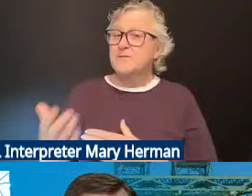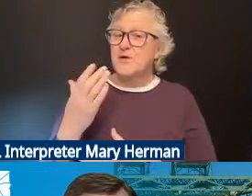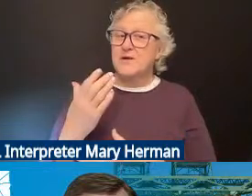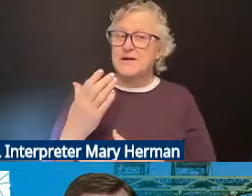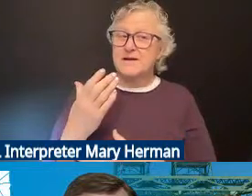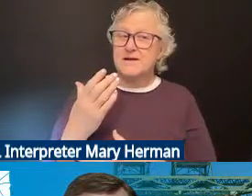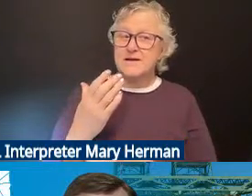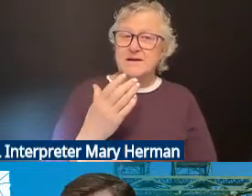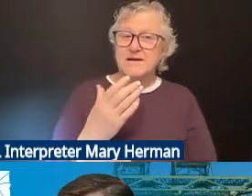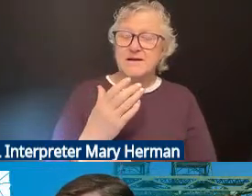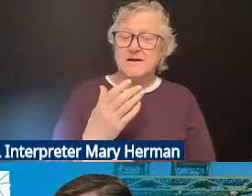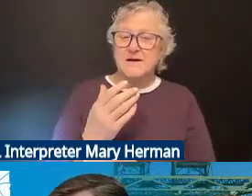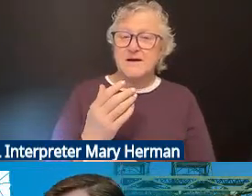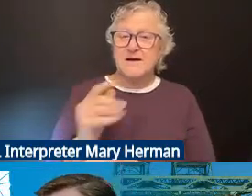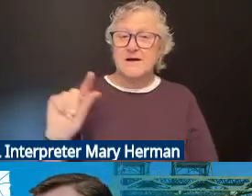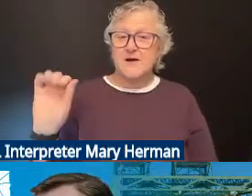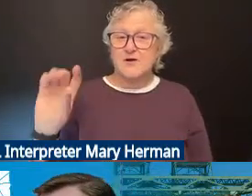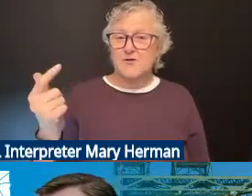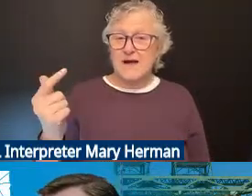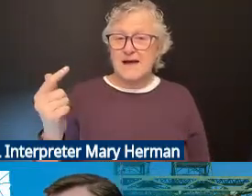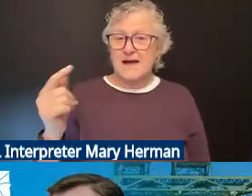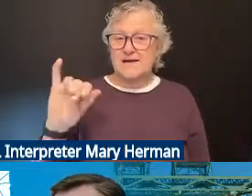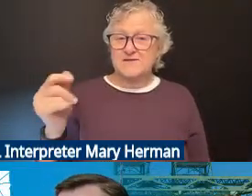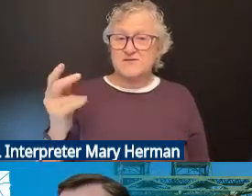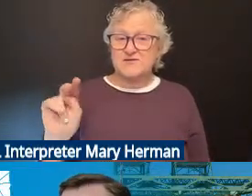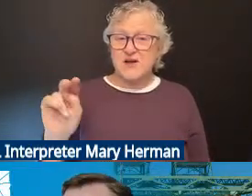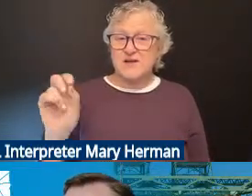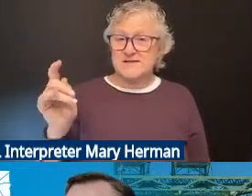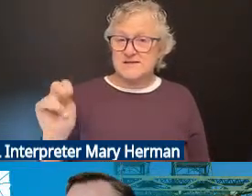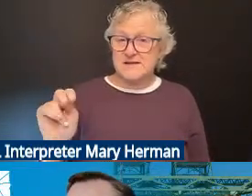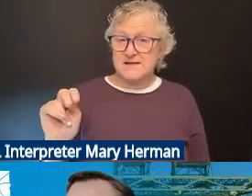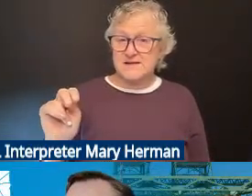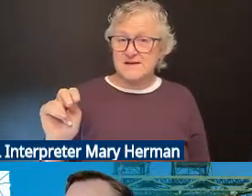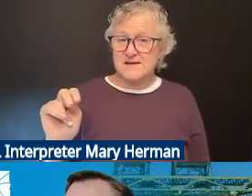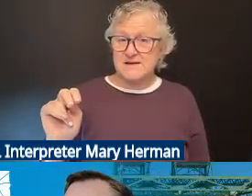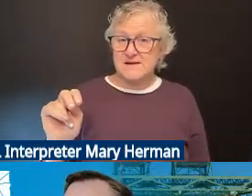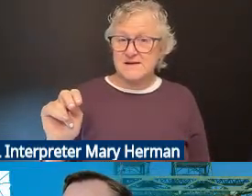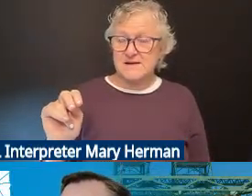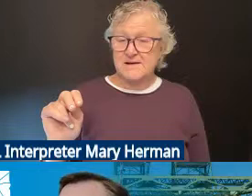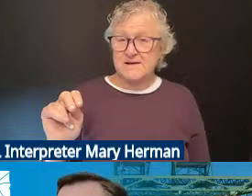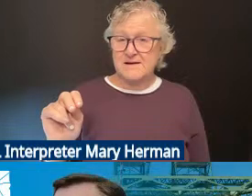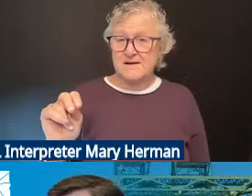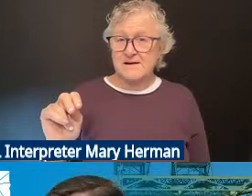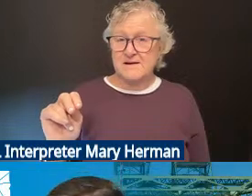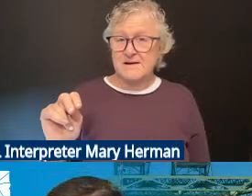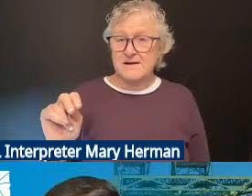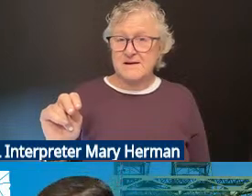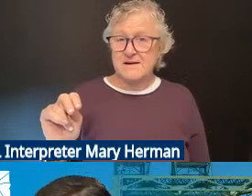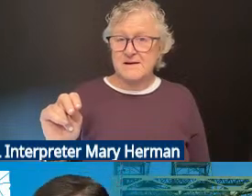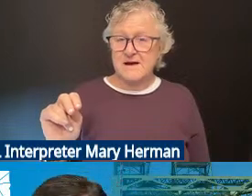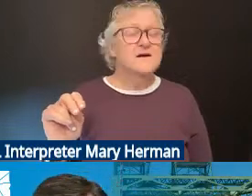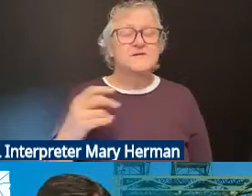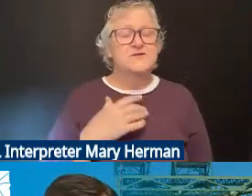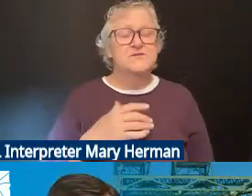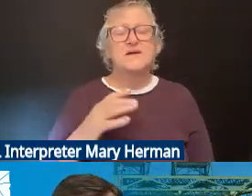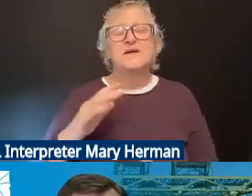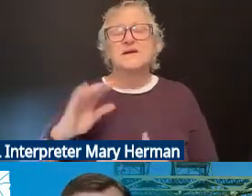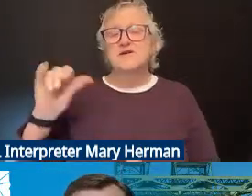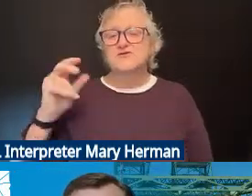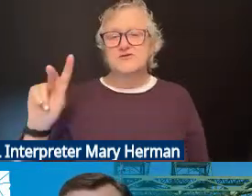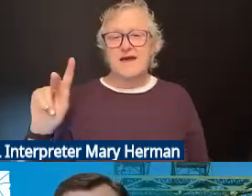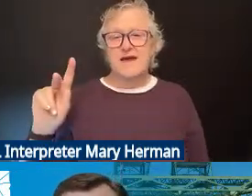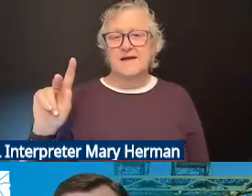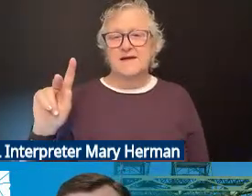Curtis. Let's see, Jack Berkman from Port of Vancouver. Good morning, Jack Berkman, Commissioner, Port